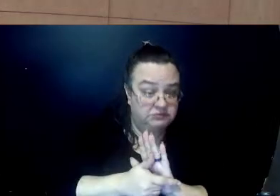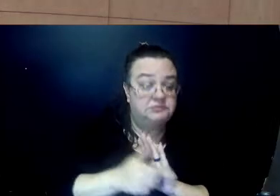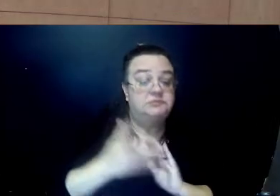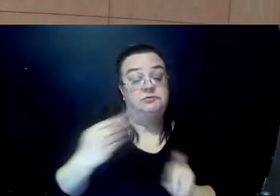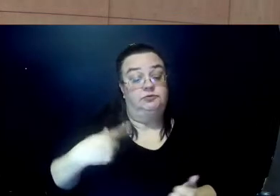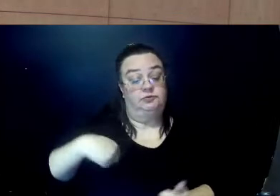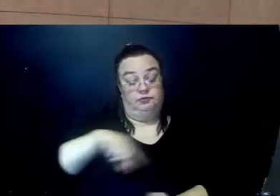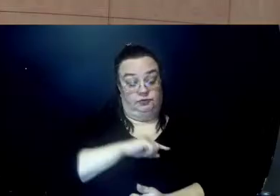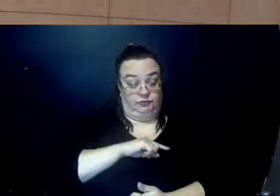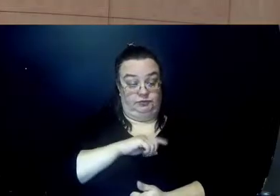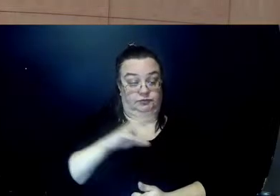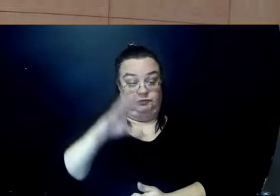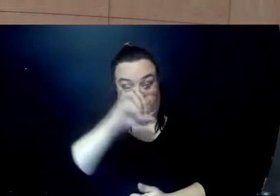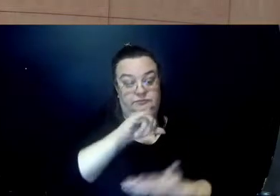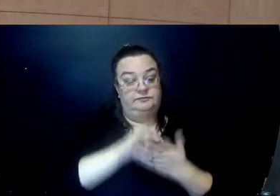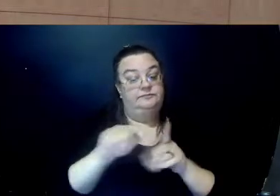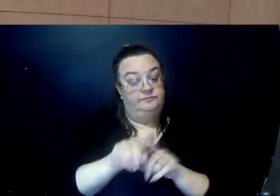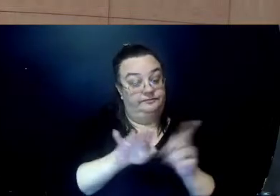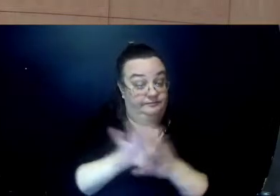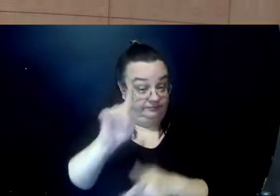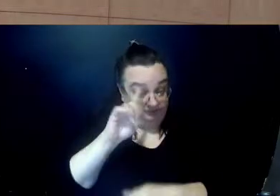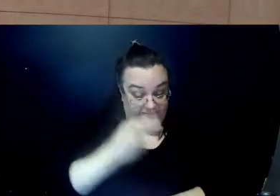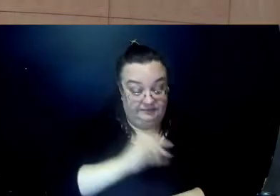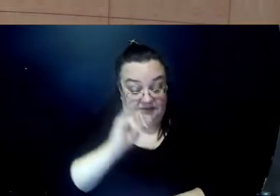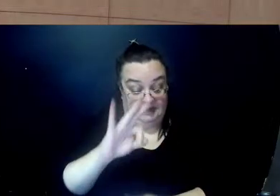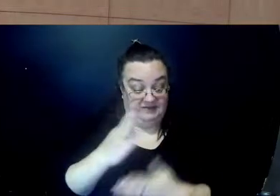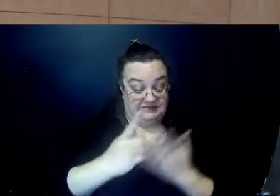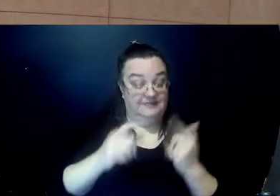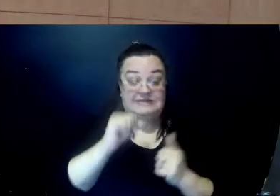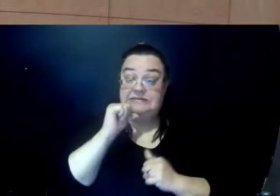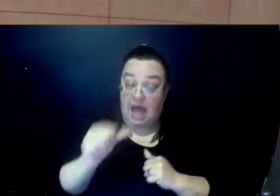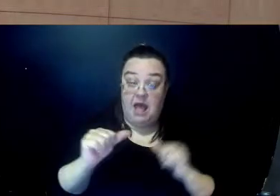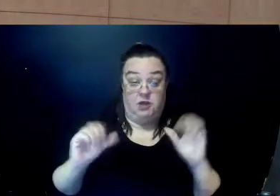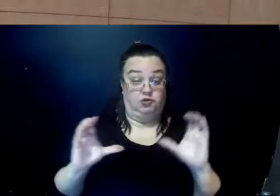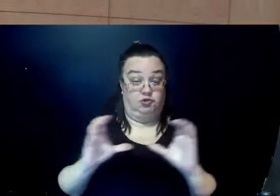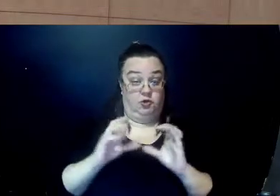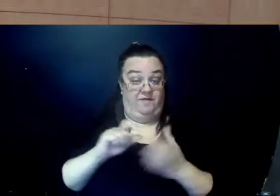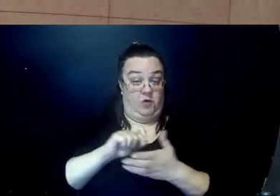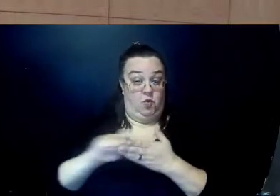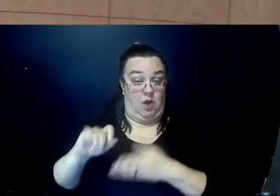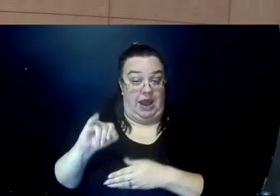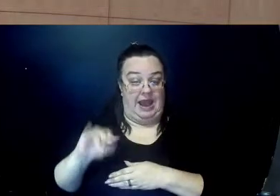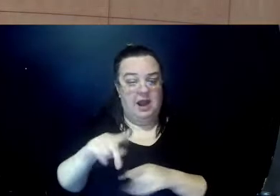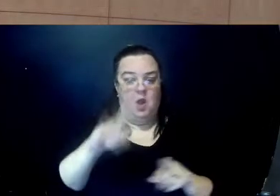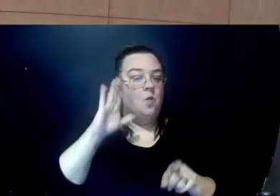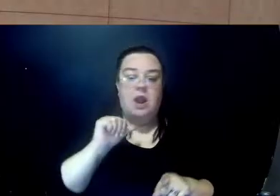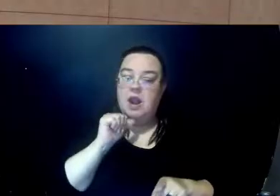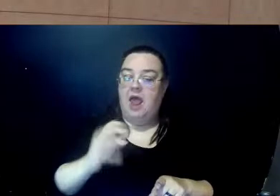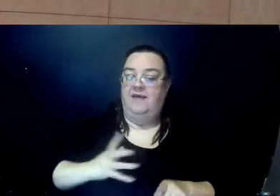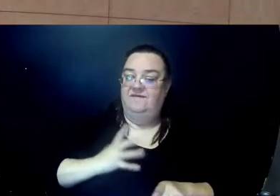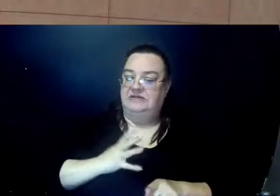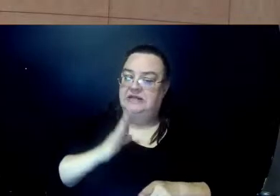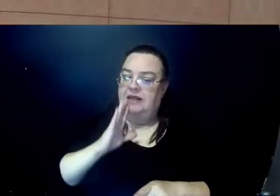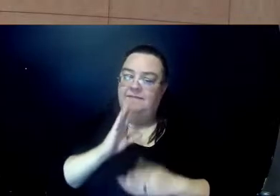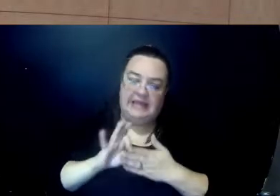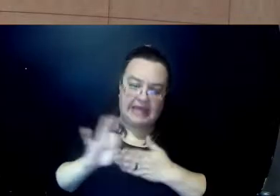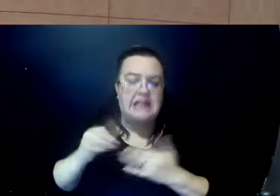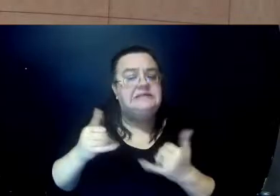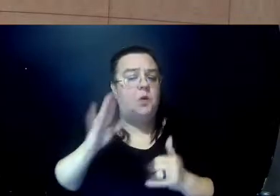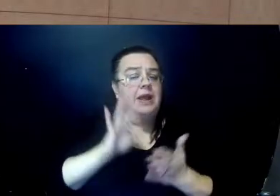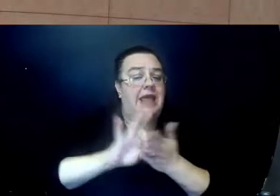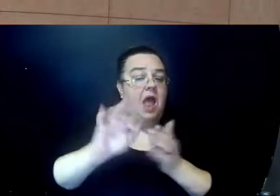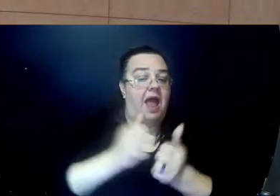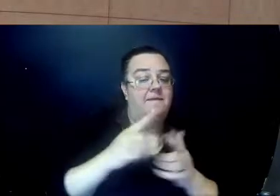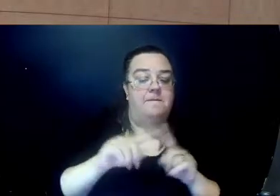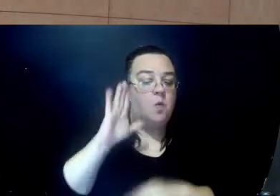that it then also counts for us that if somebody is not certified write-in, they won't officially be tallied. We'll still count everything, but it won't